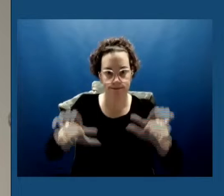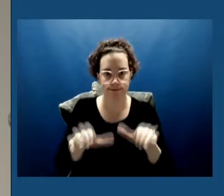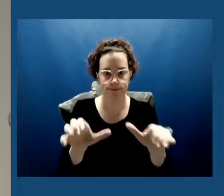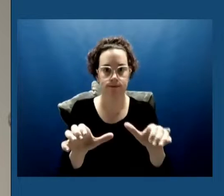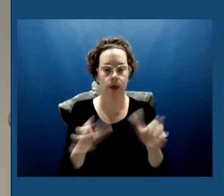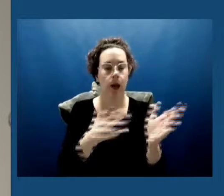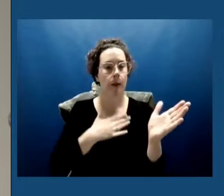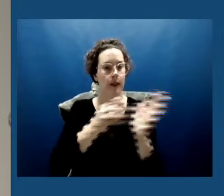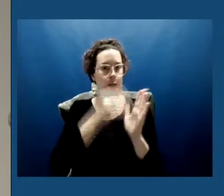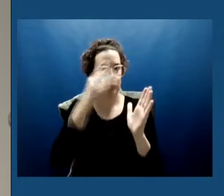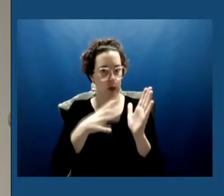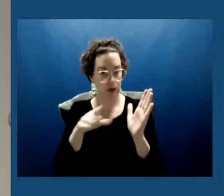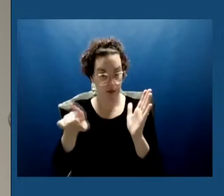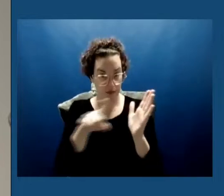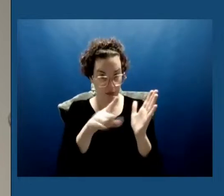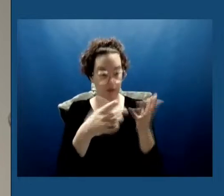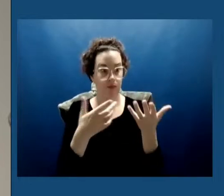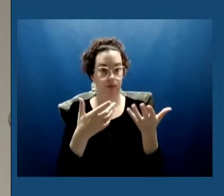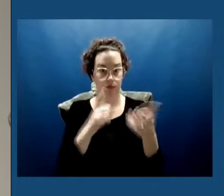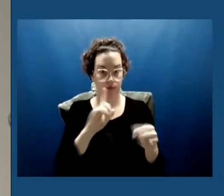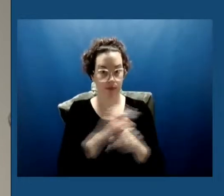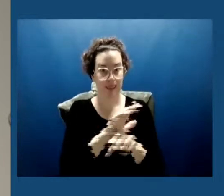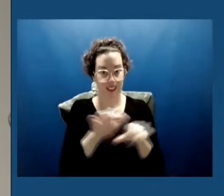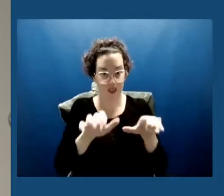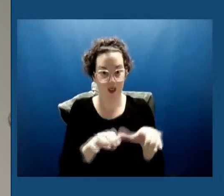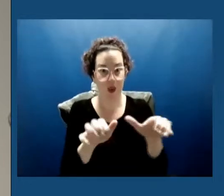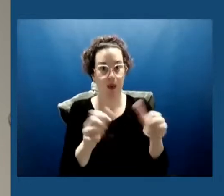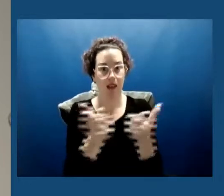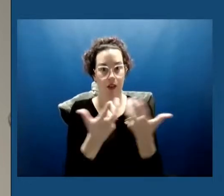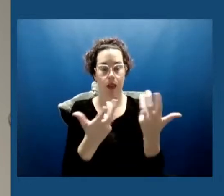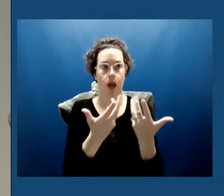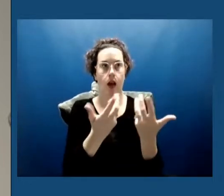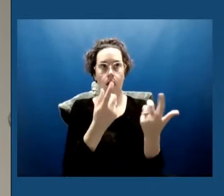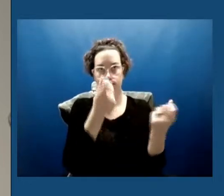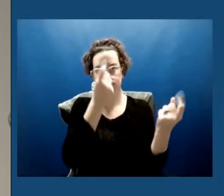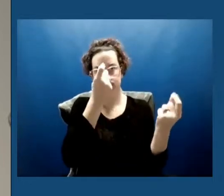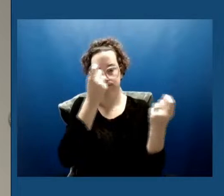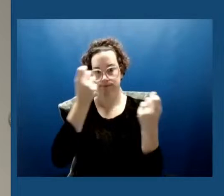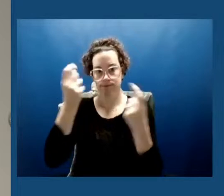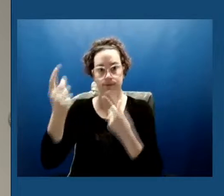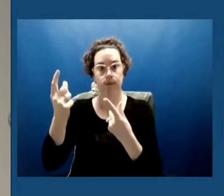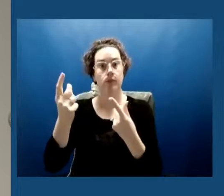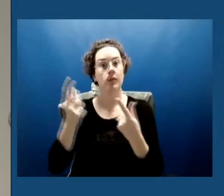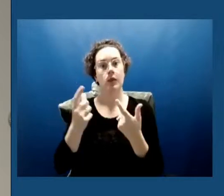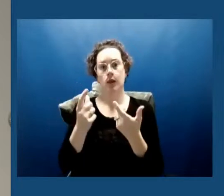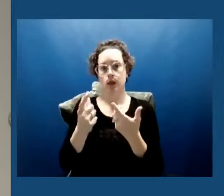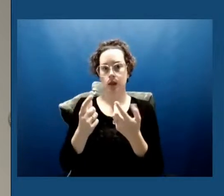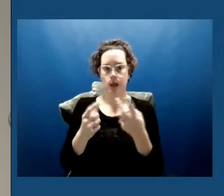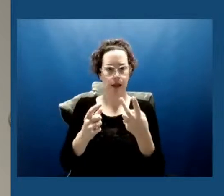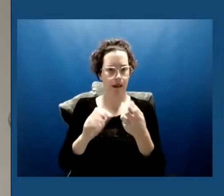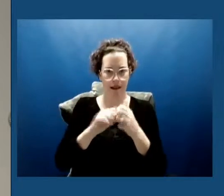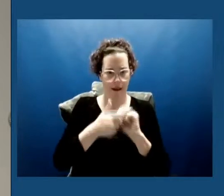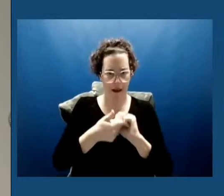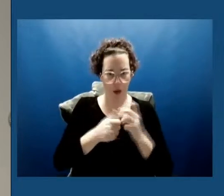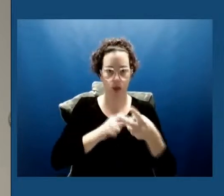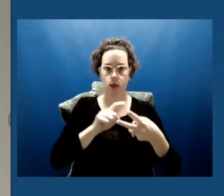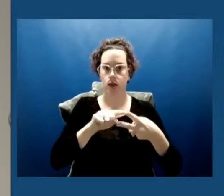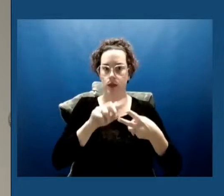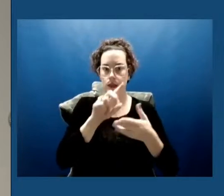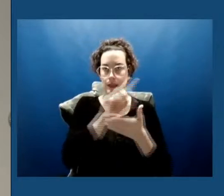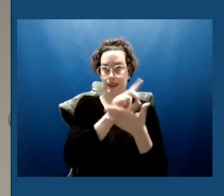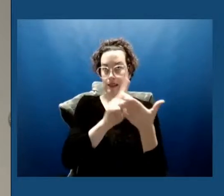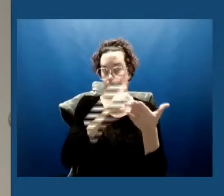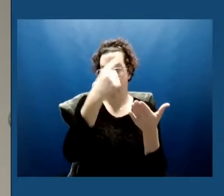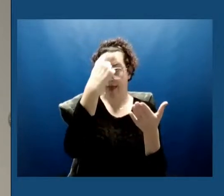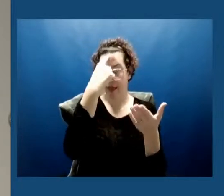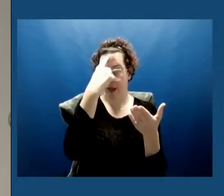their hands, everything else kind of started to fall together into place. And you do that two ways. We're going to focus on design thinking, and then you also